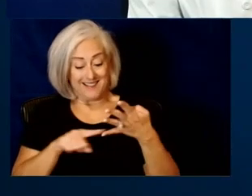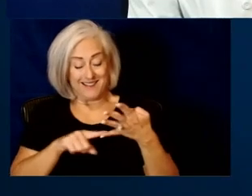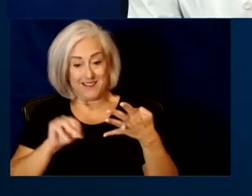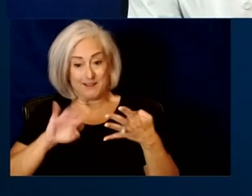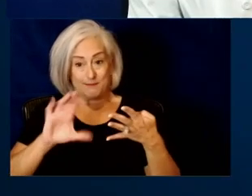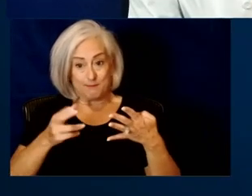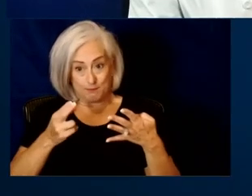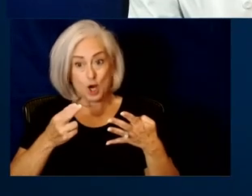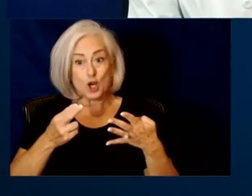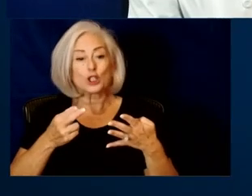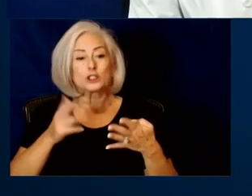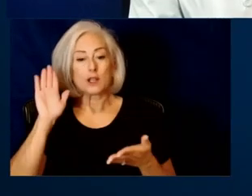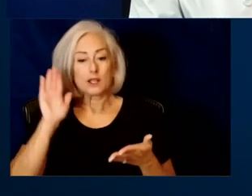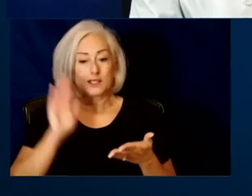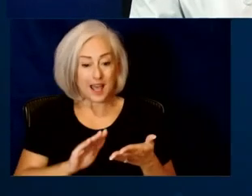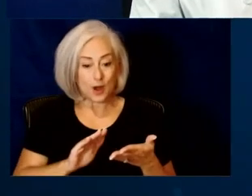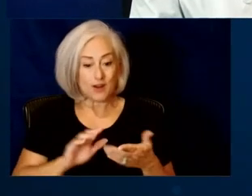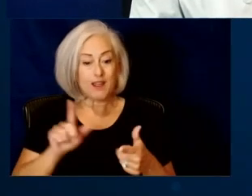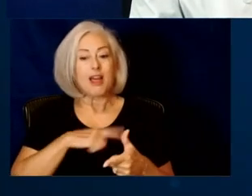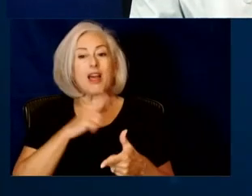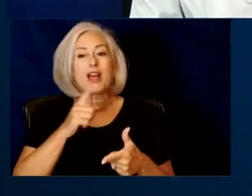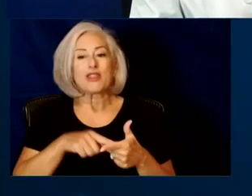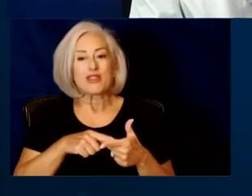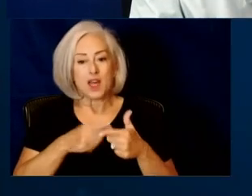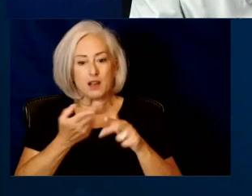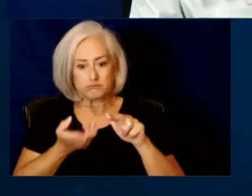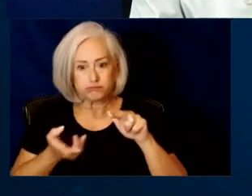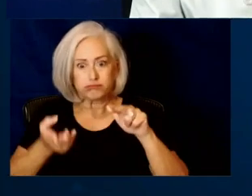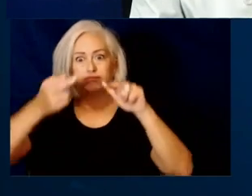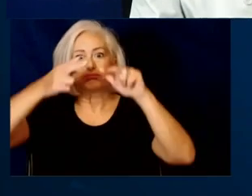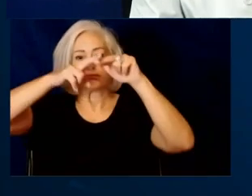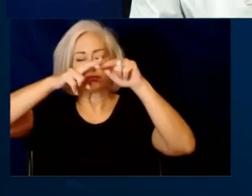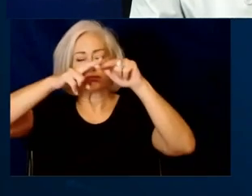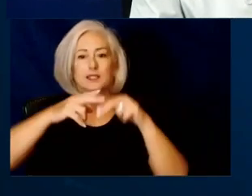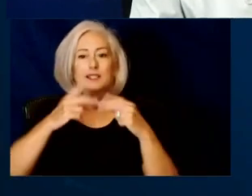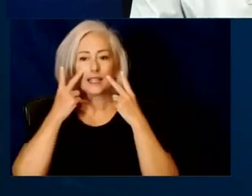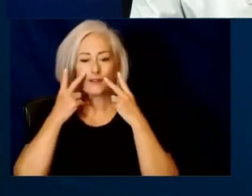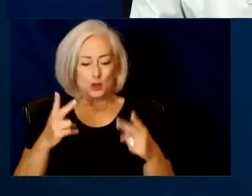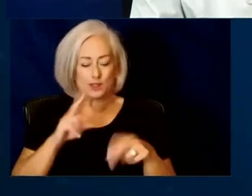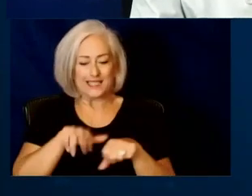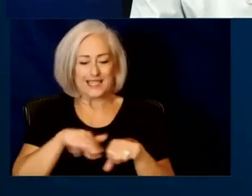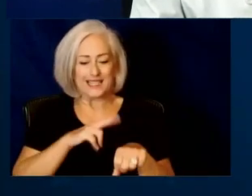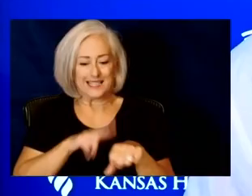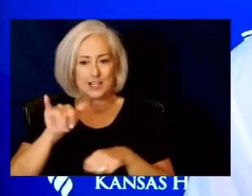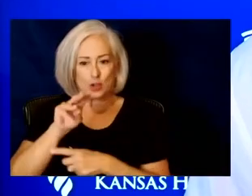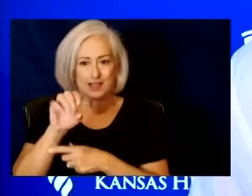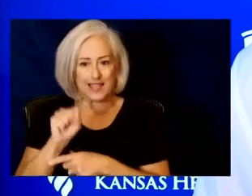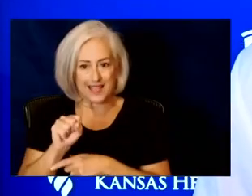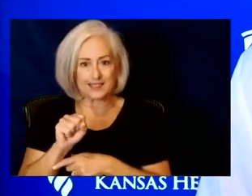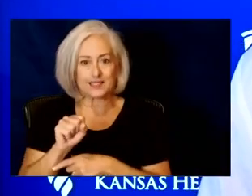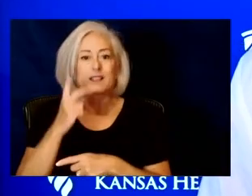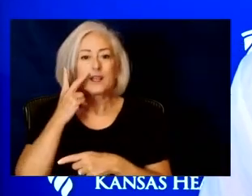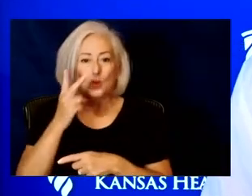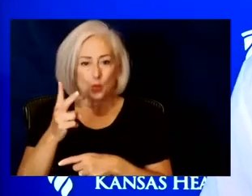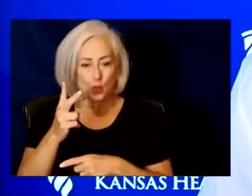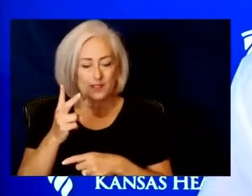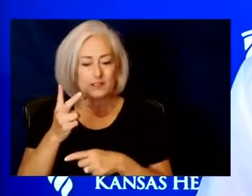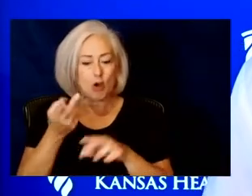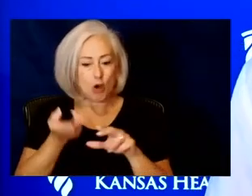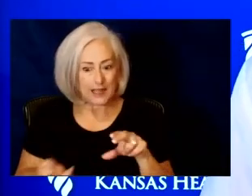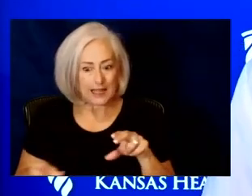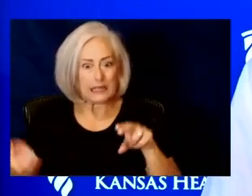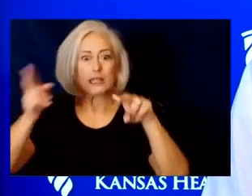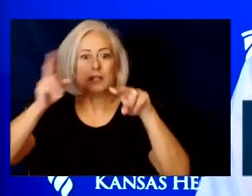curve. If you look at any of the national cases curves, we saw a fairly steep curve, but it seemed to plateau. It's